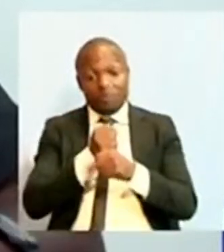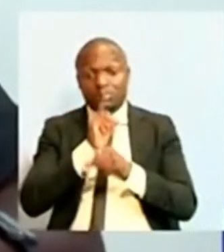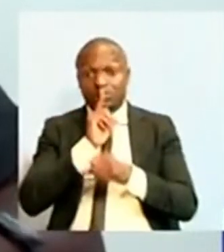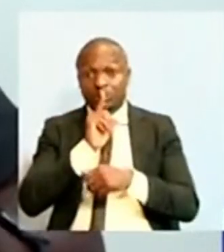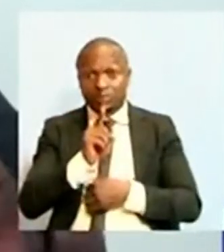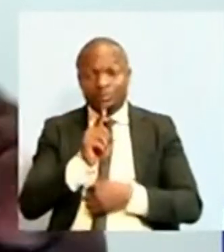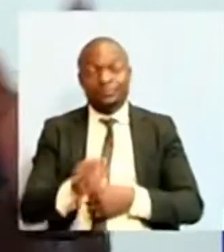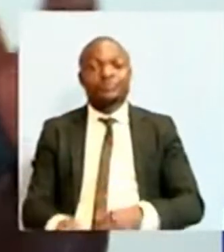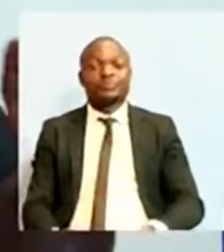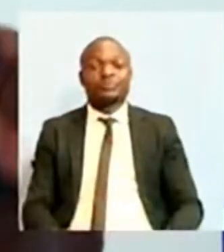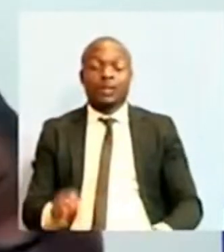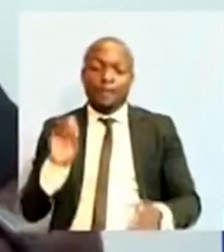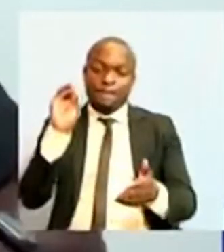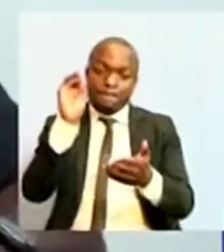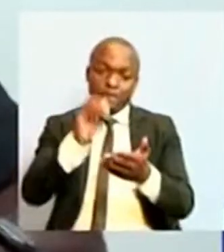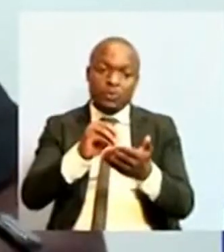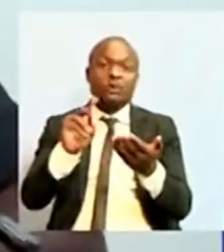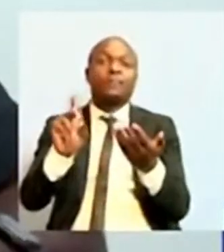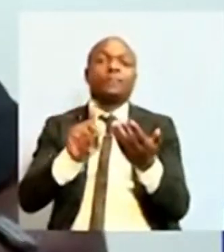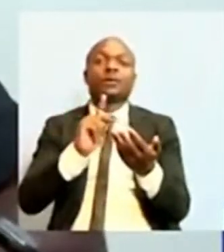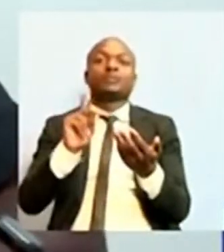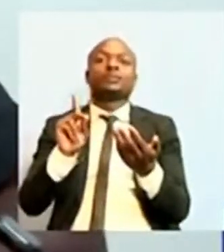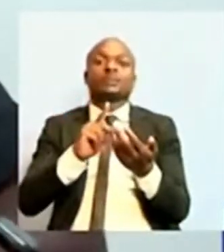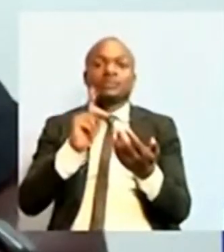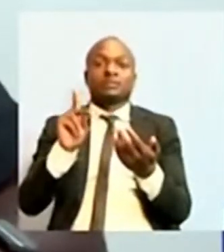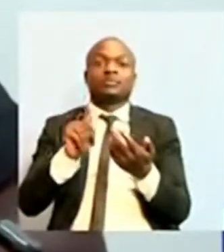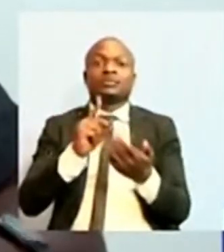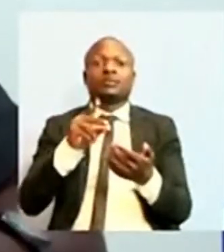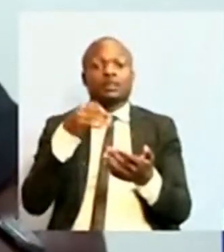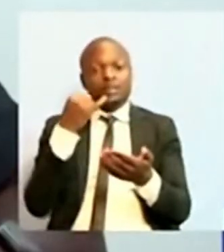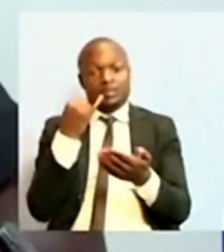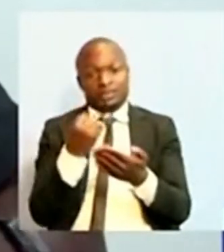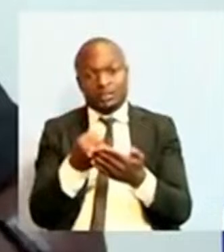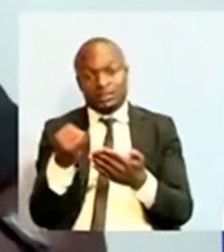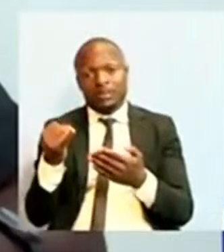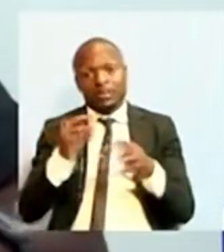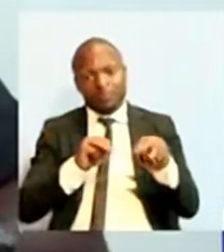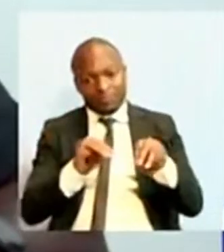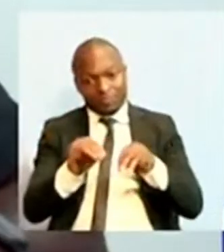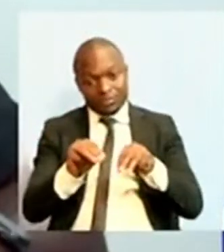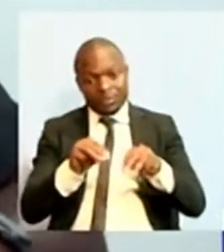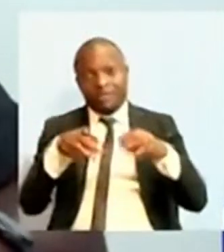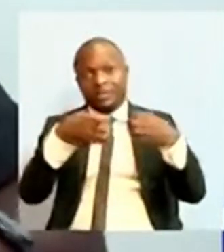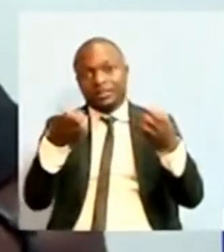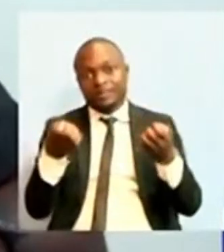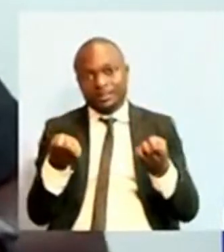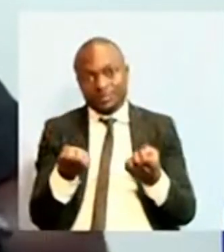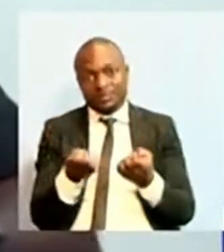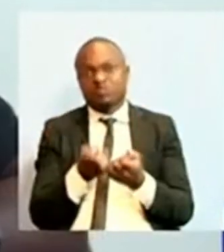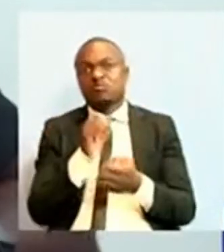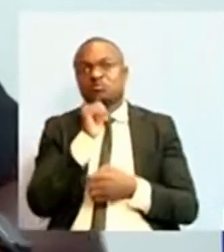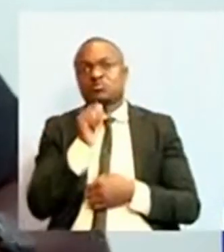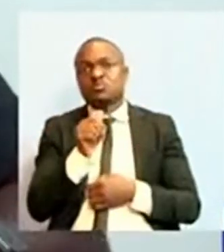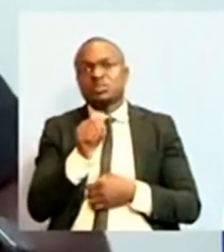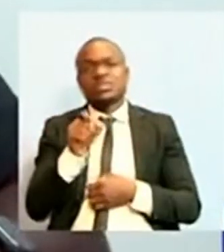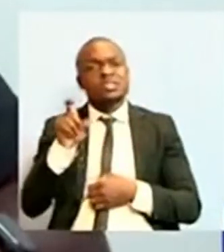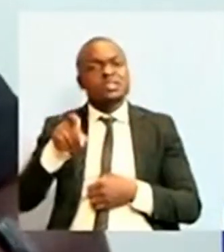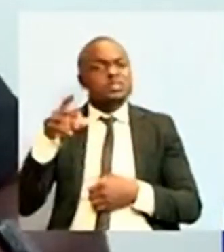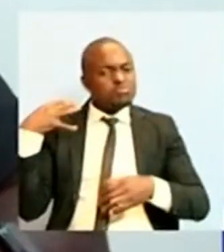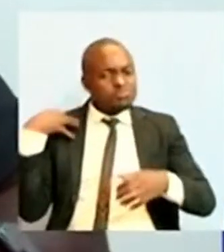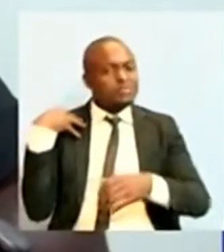you put priority to issues of managing the environment. You don't need to be